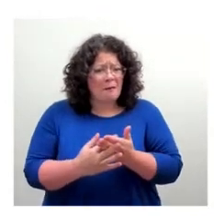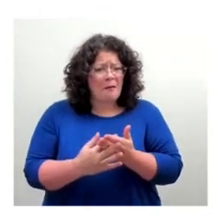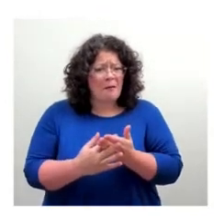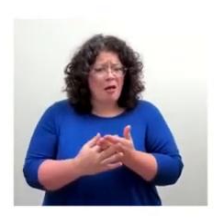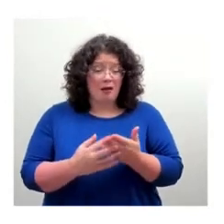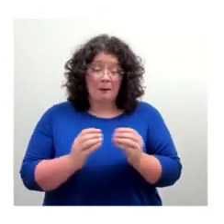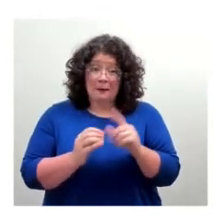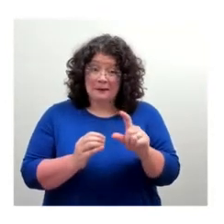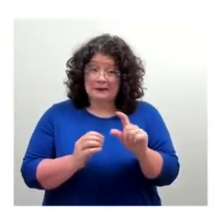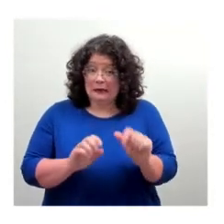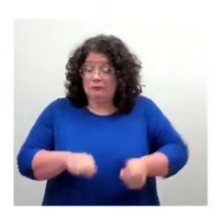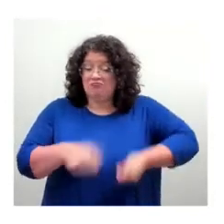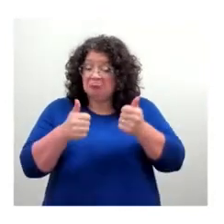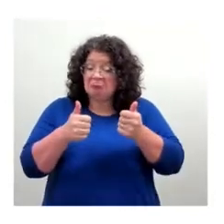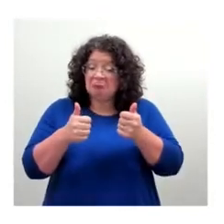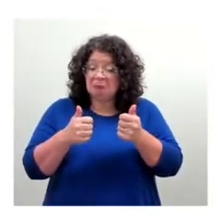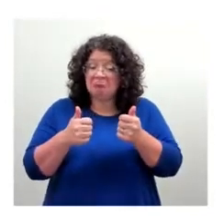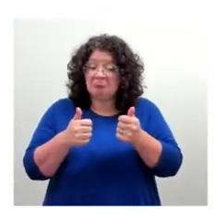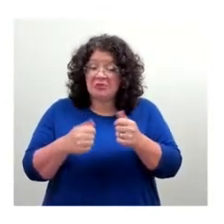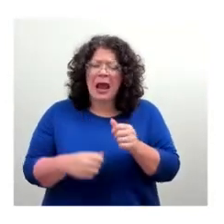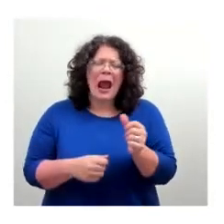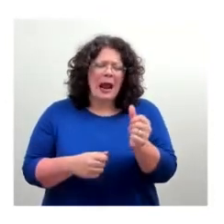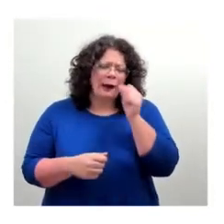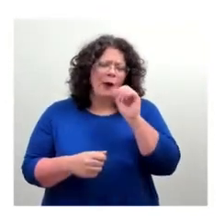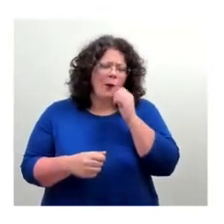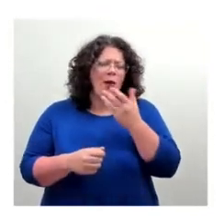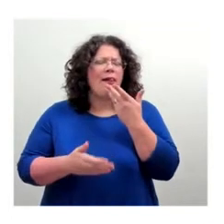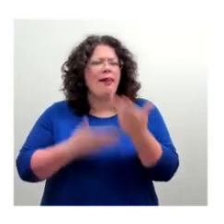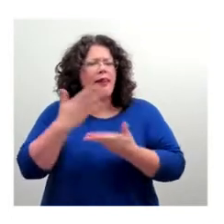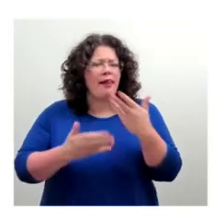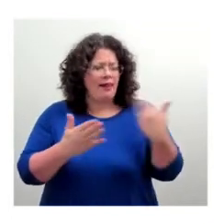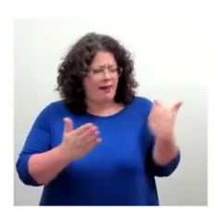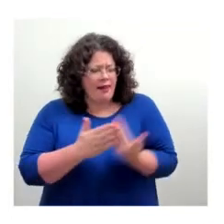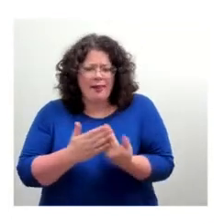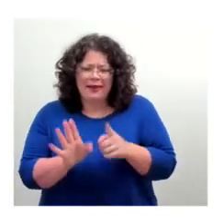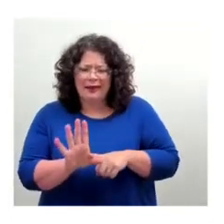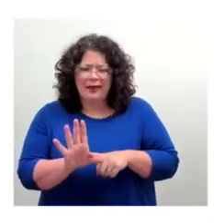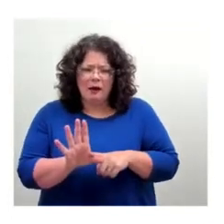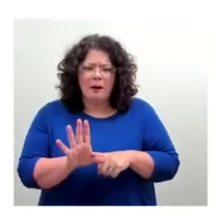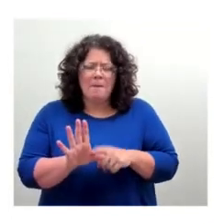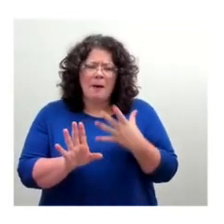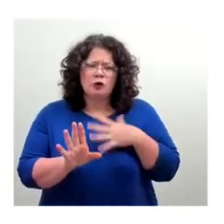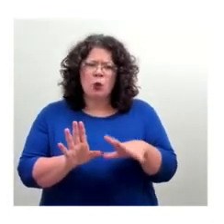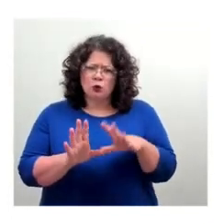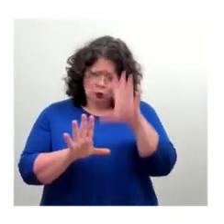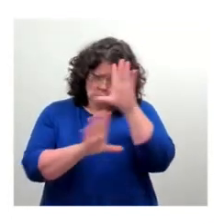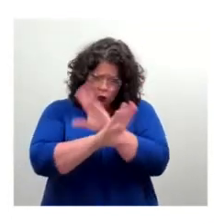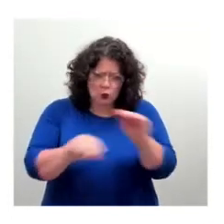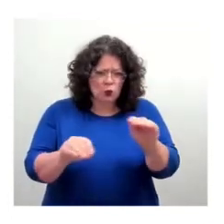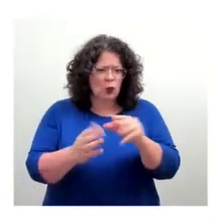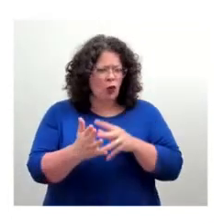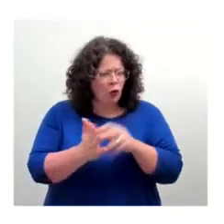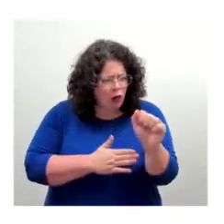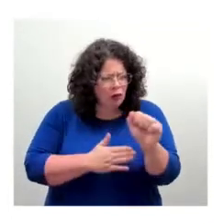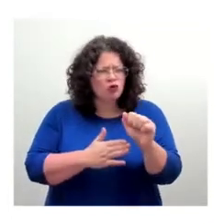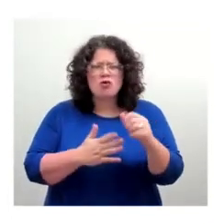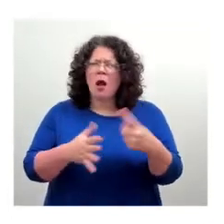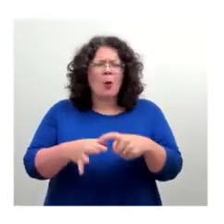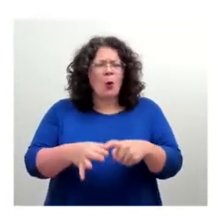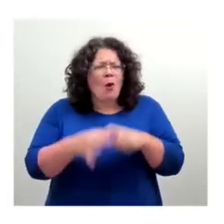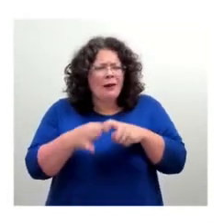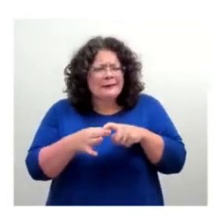quarantine content, which received a lot of attention, and I think that was brilliantly done. I'm going to stop there now because I really don't want to steal